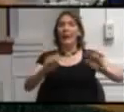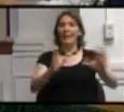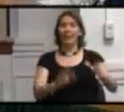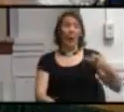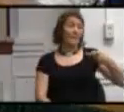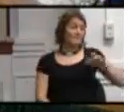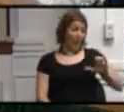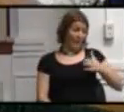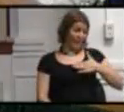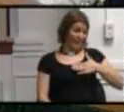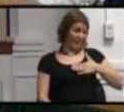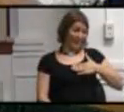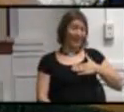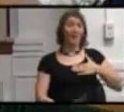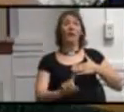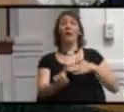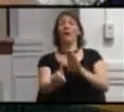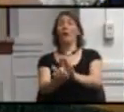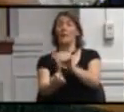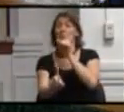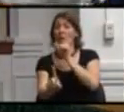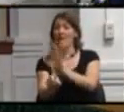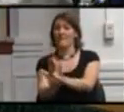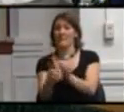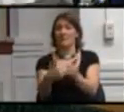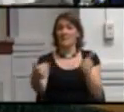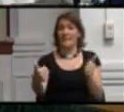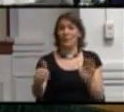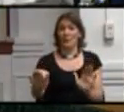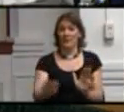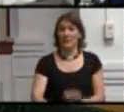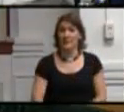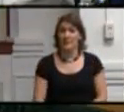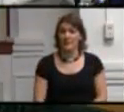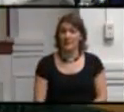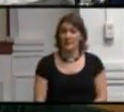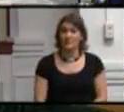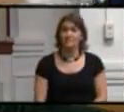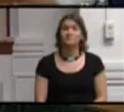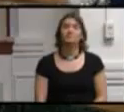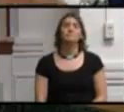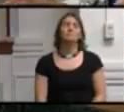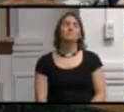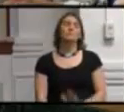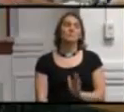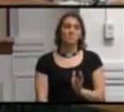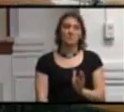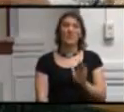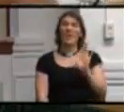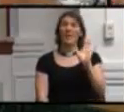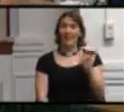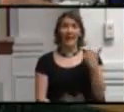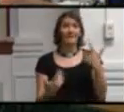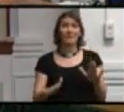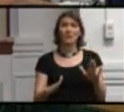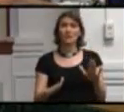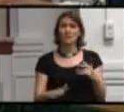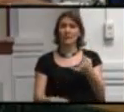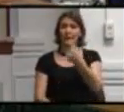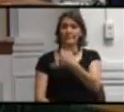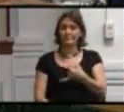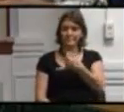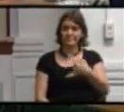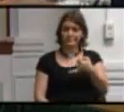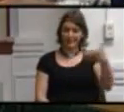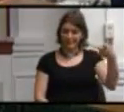public parking lot from the private space owned by the Brooks House. That work has been done. The lot line